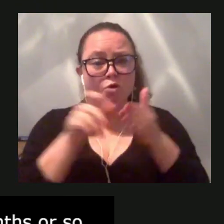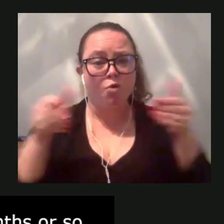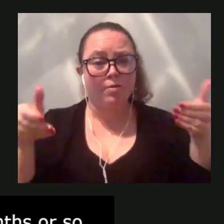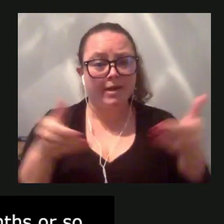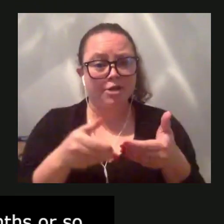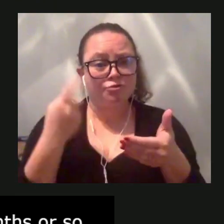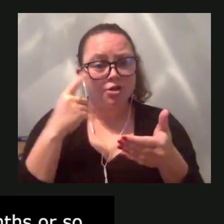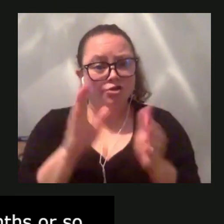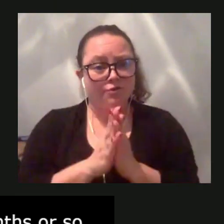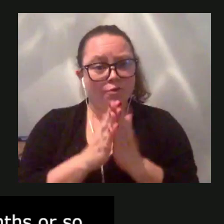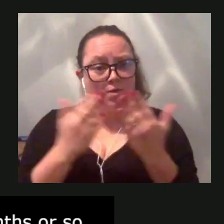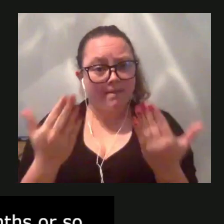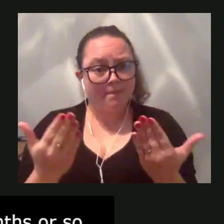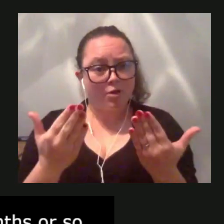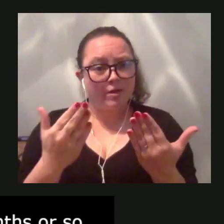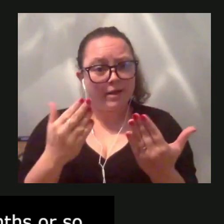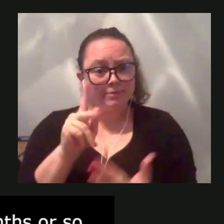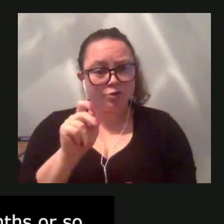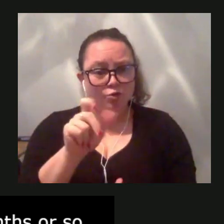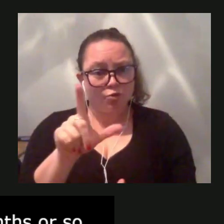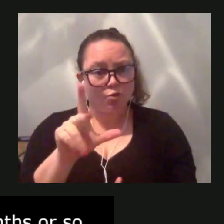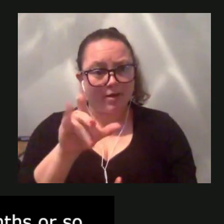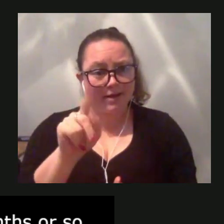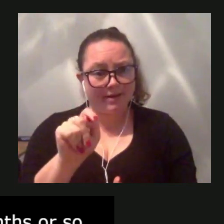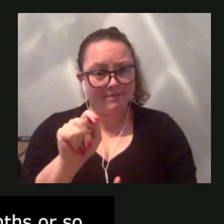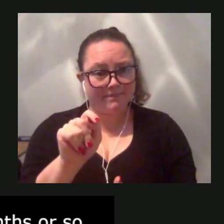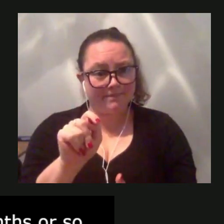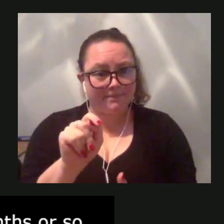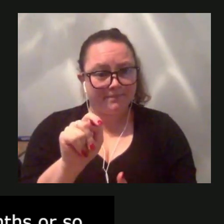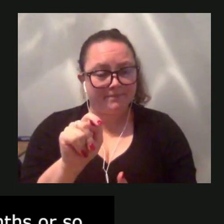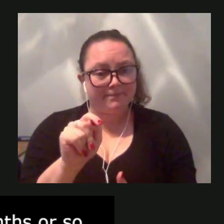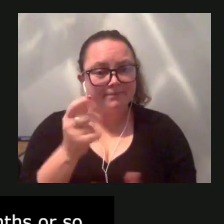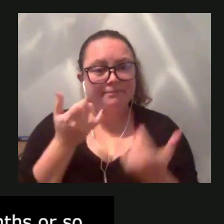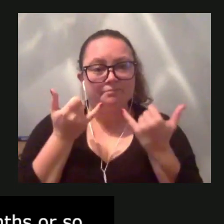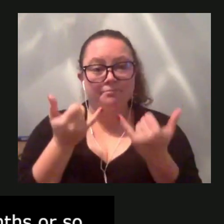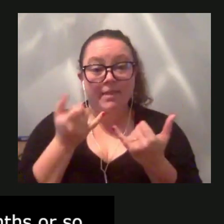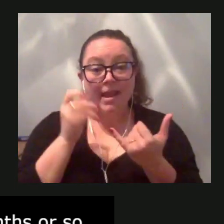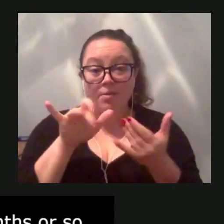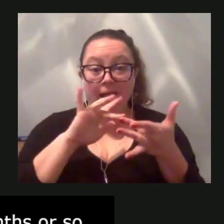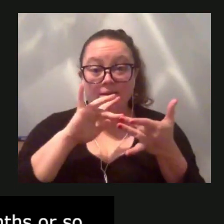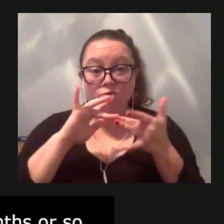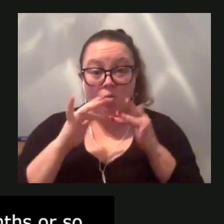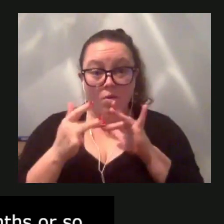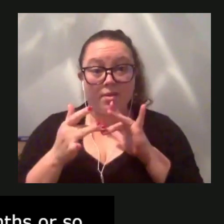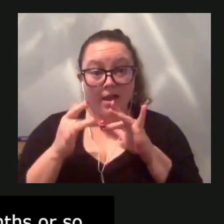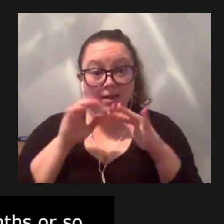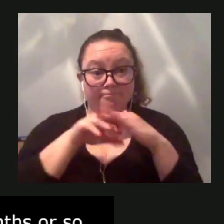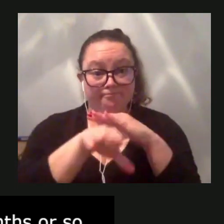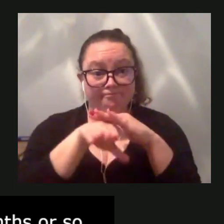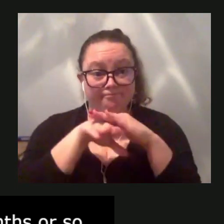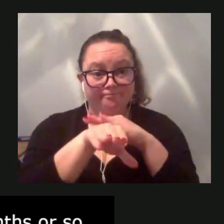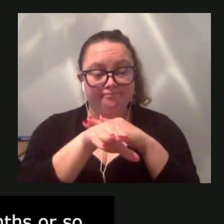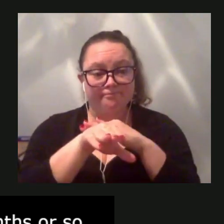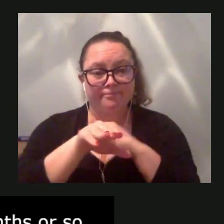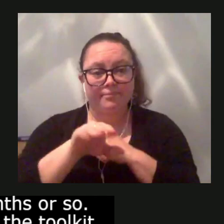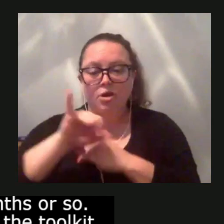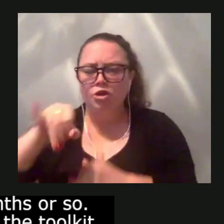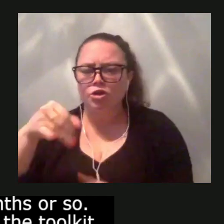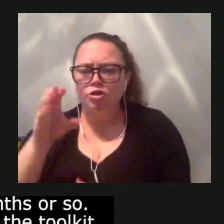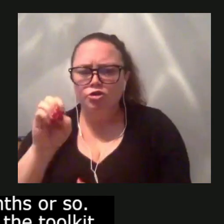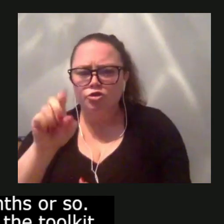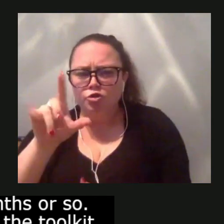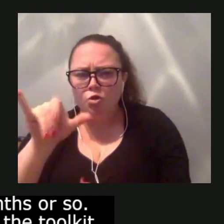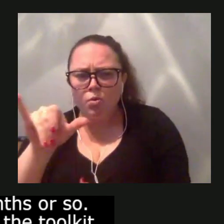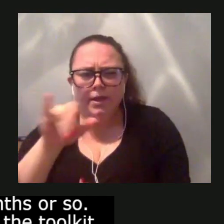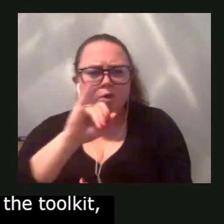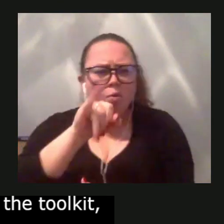booklet and the toolkit, which is now online. Jolly, if or Judith, if you can kindly